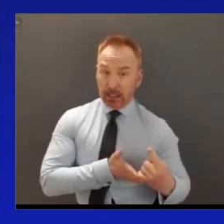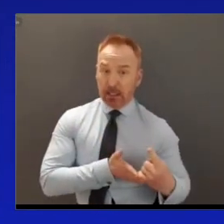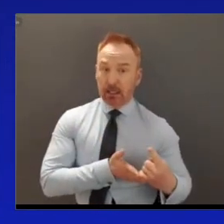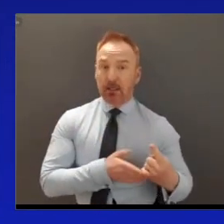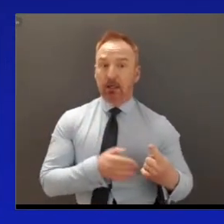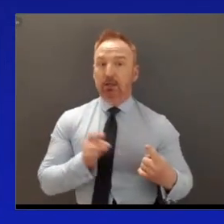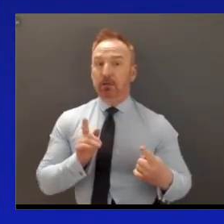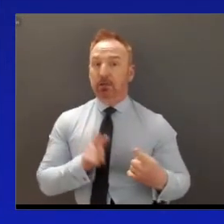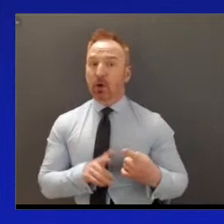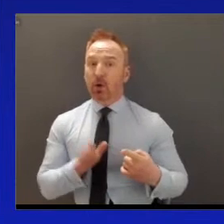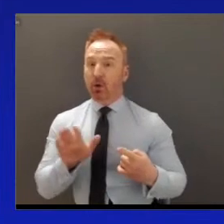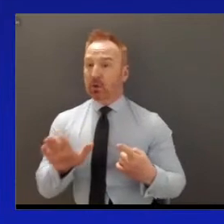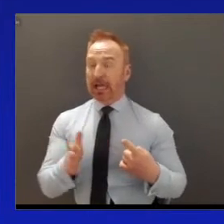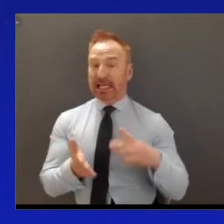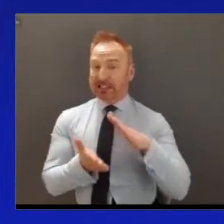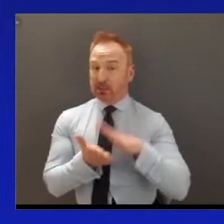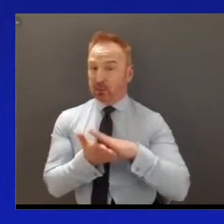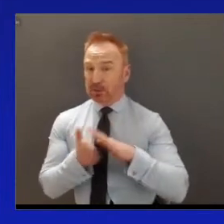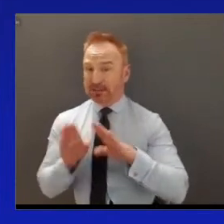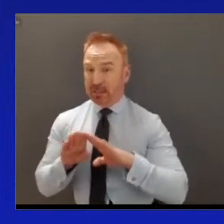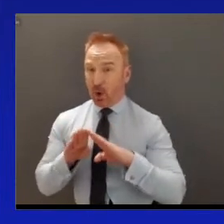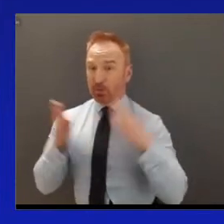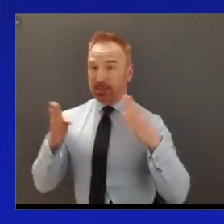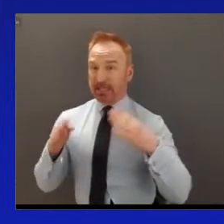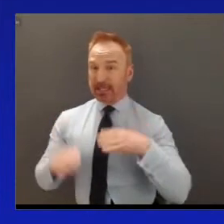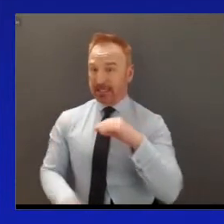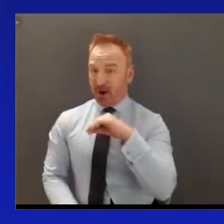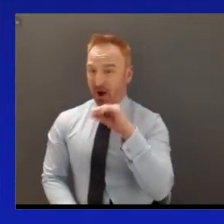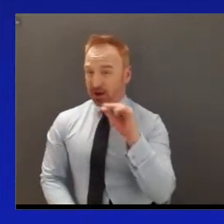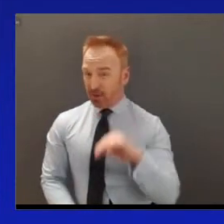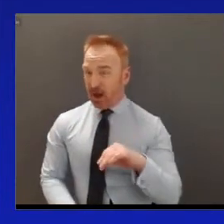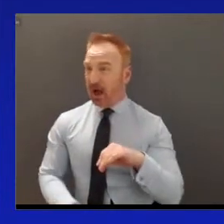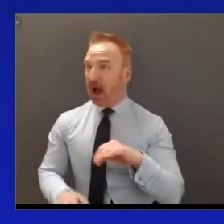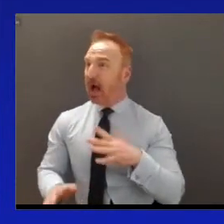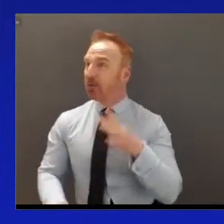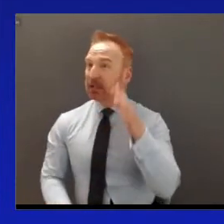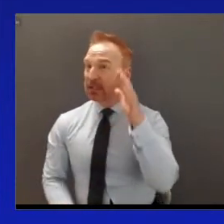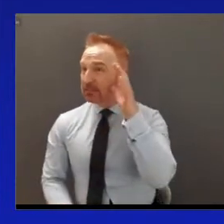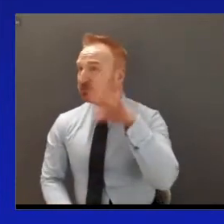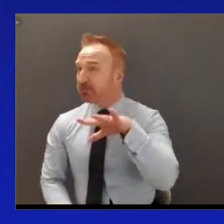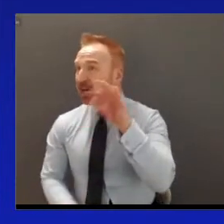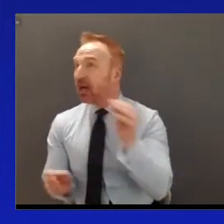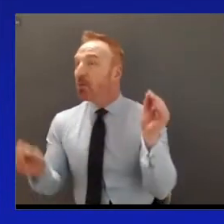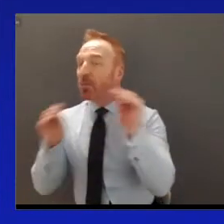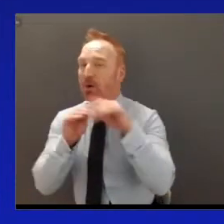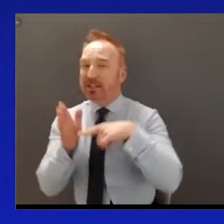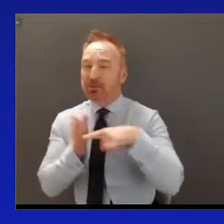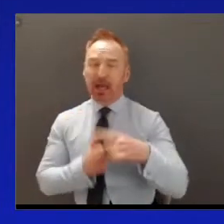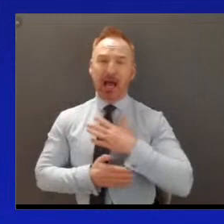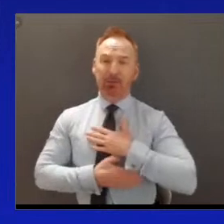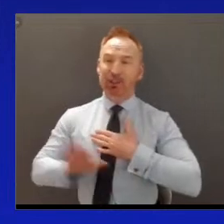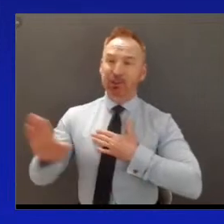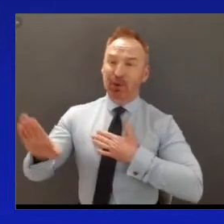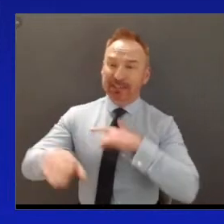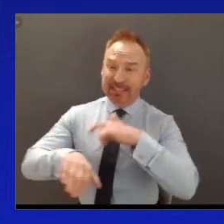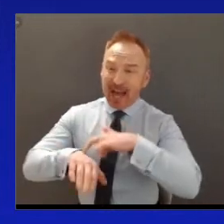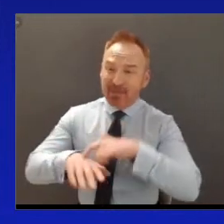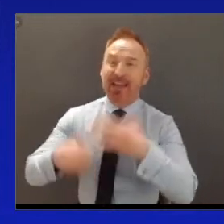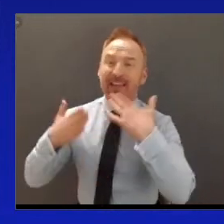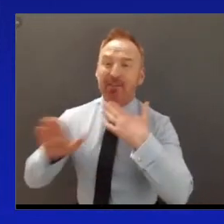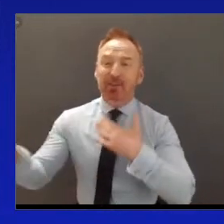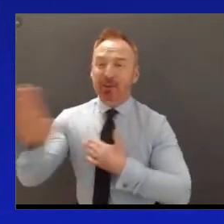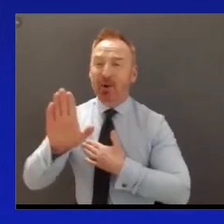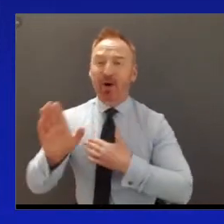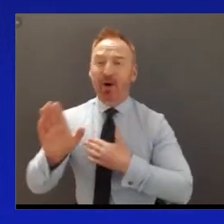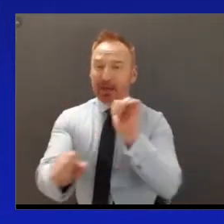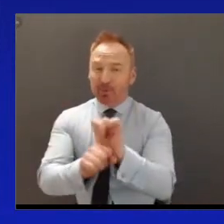direction on schools opening in Ottawa this week. Okay. I appreciate your time. Thank you for all your efforts and all your hard work. I